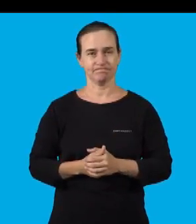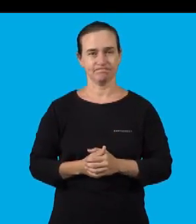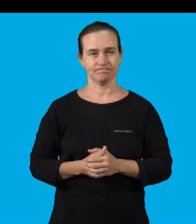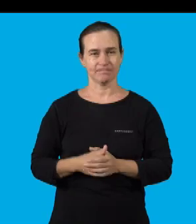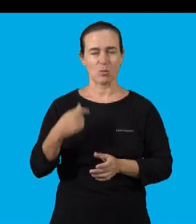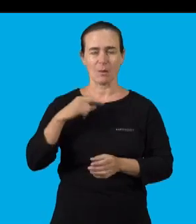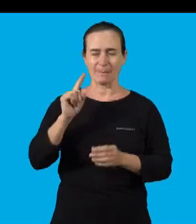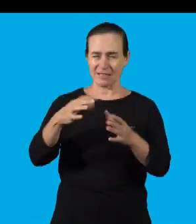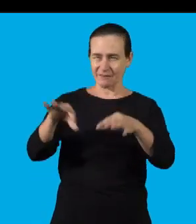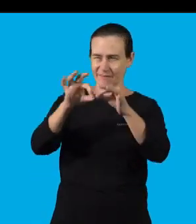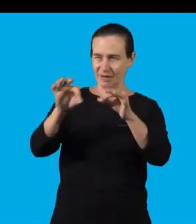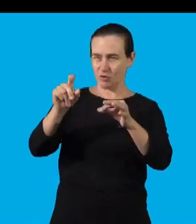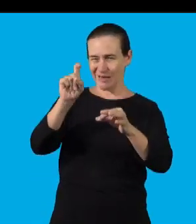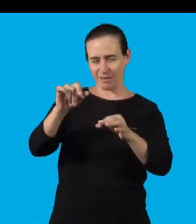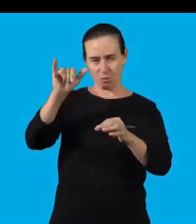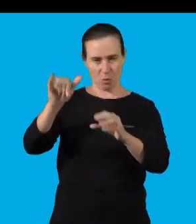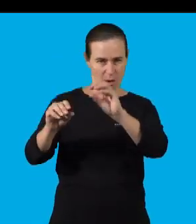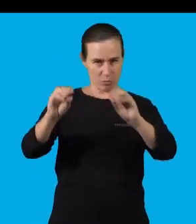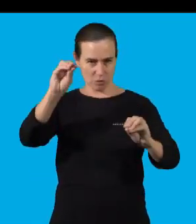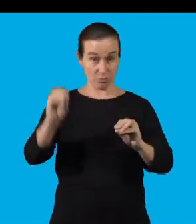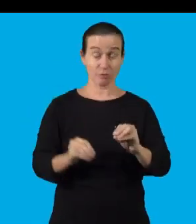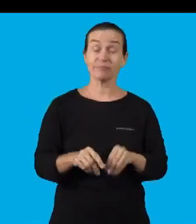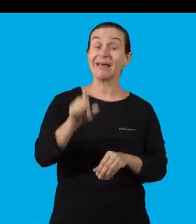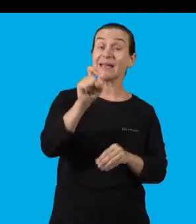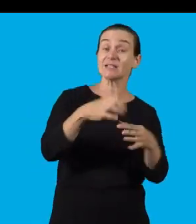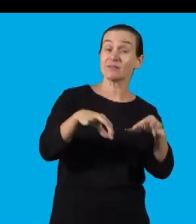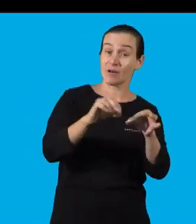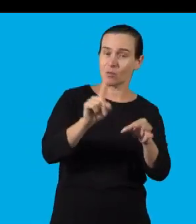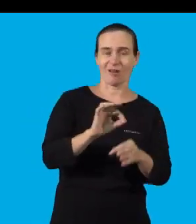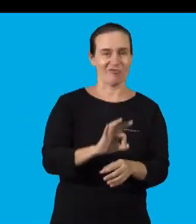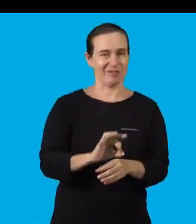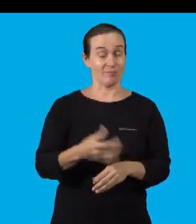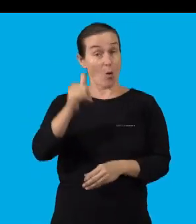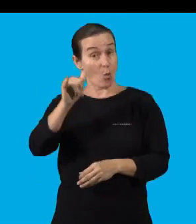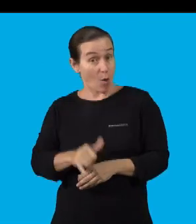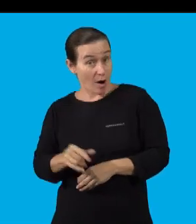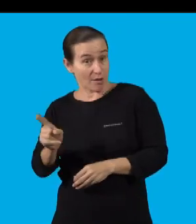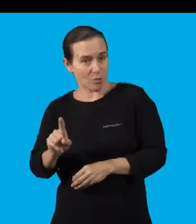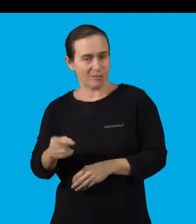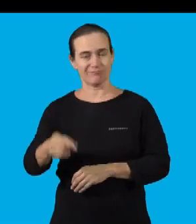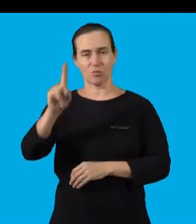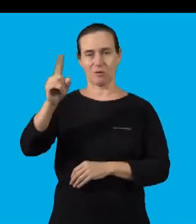to substitute the value of x and y. Of course, we know that our x value is 3 and our y value is